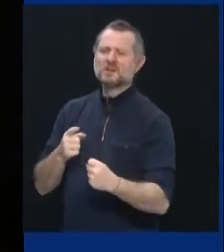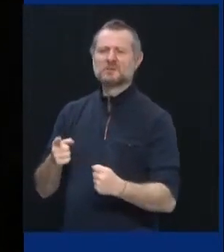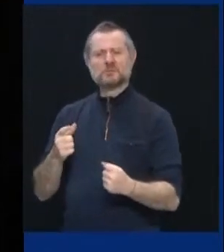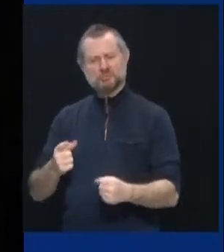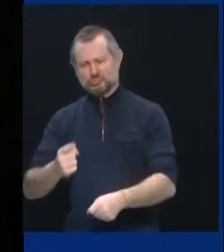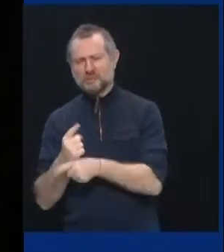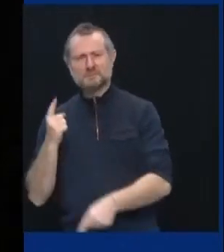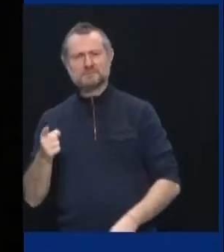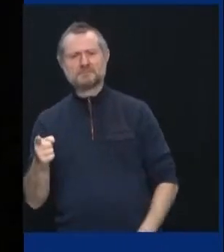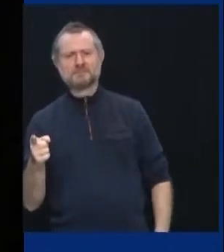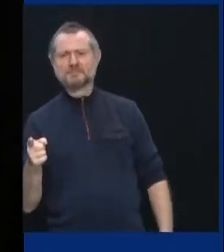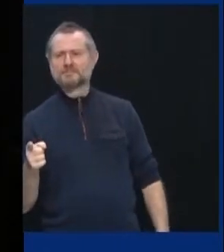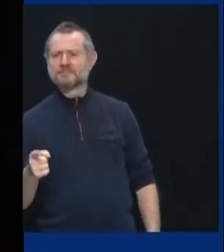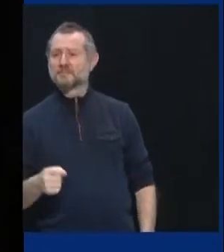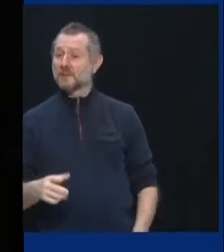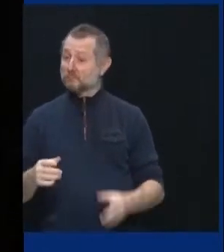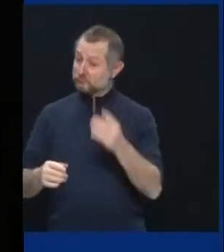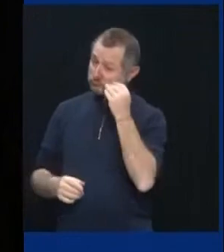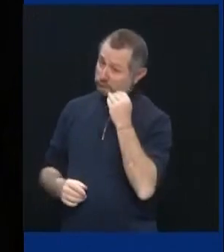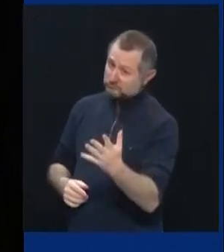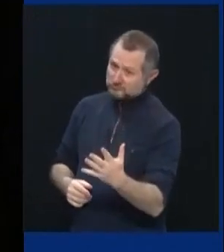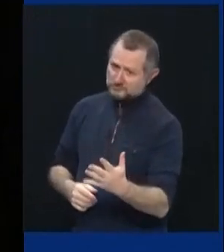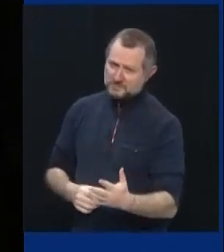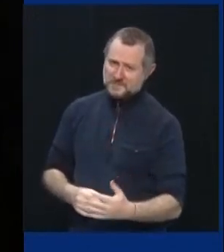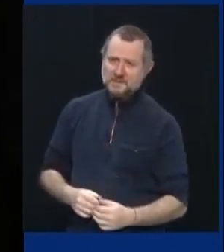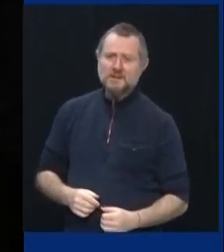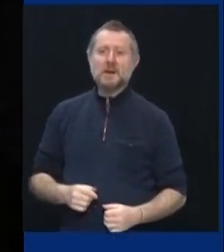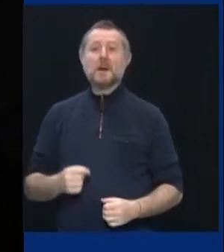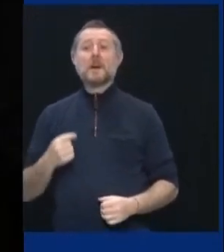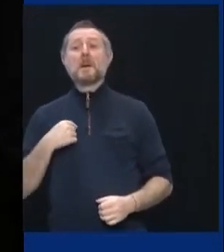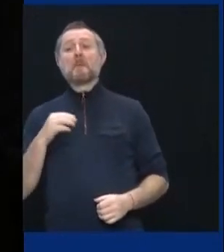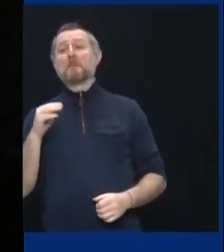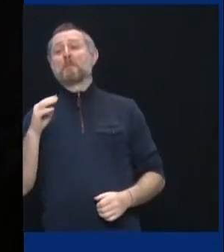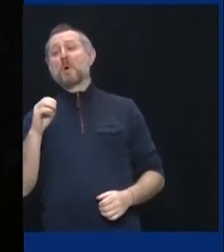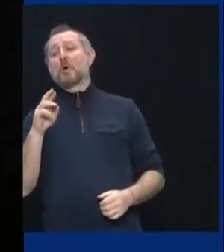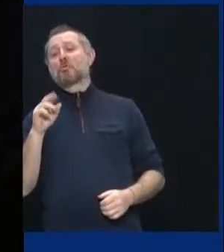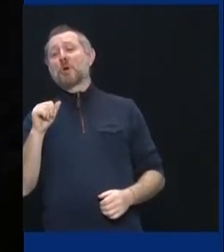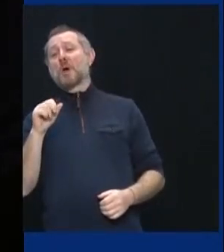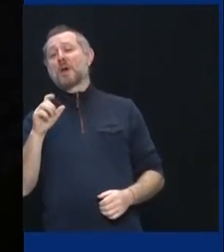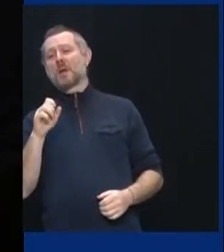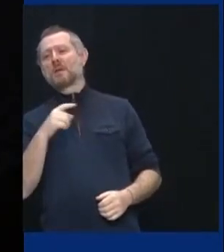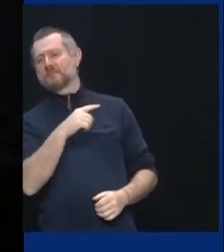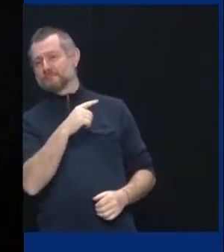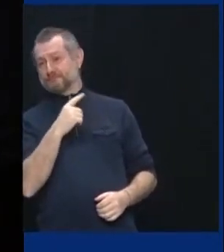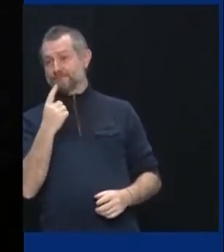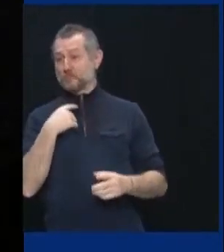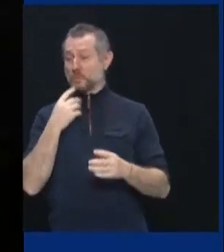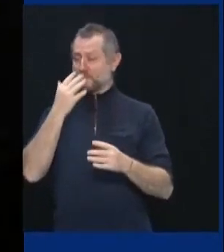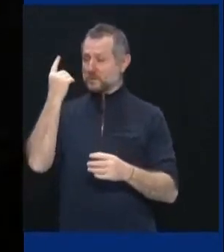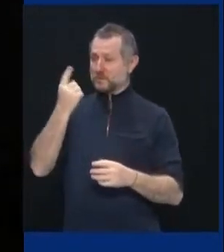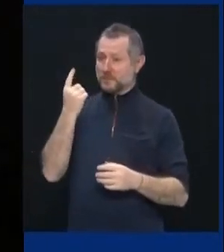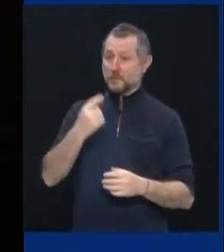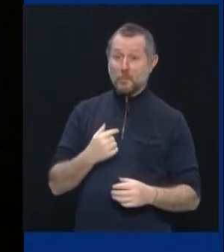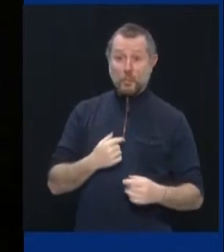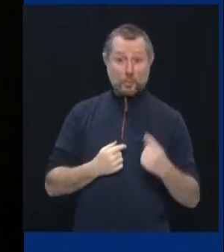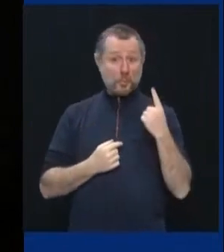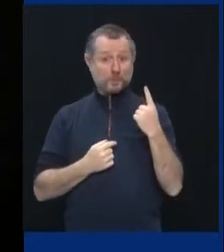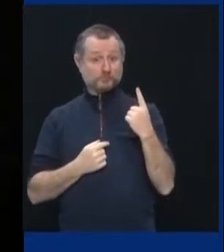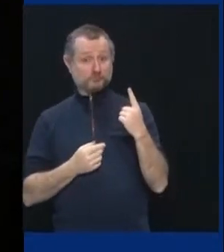But I must say that Mariel forgot one thing. We had an elected official said we don't need no urban league